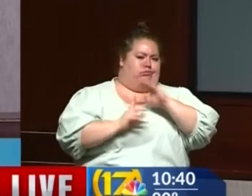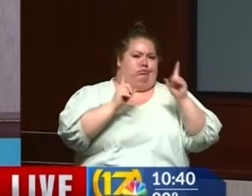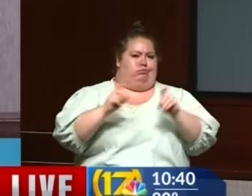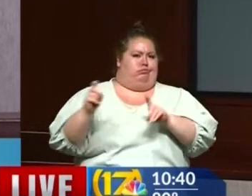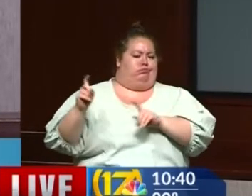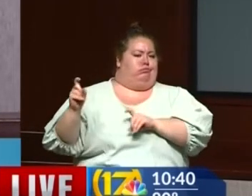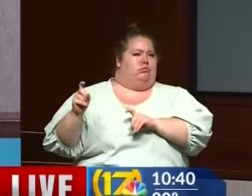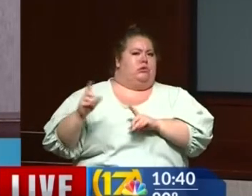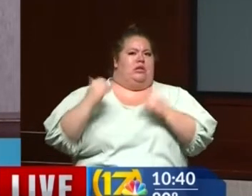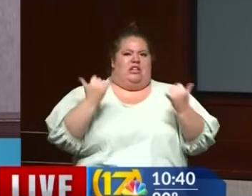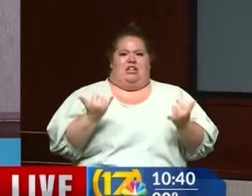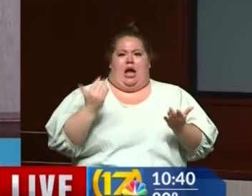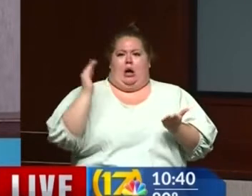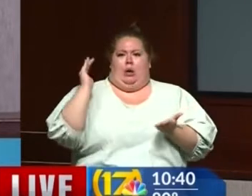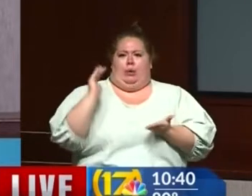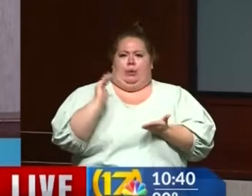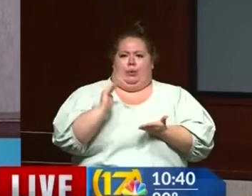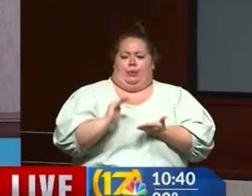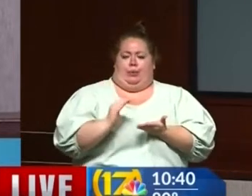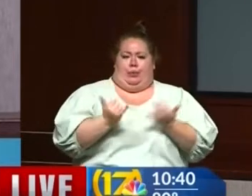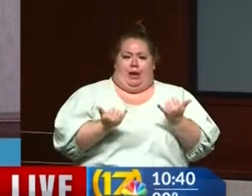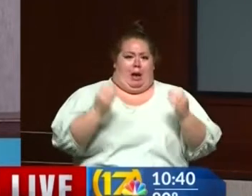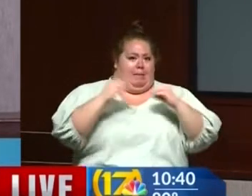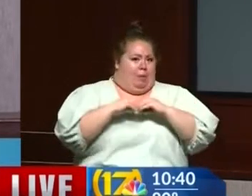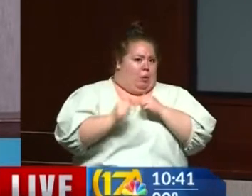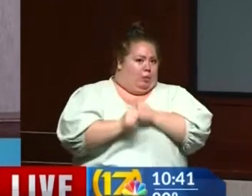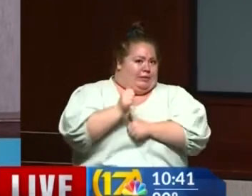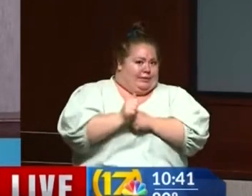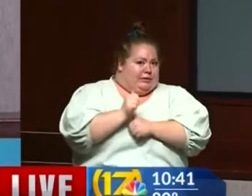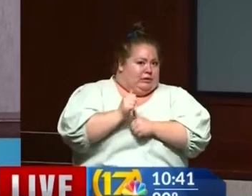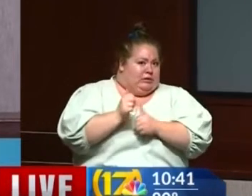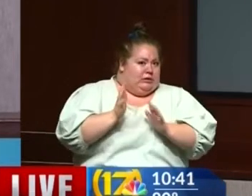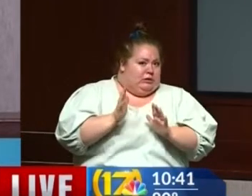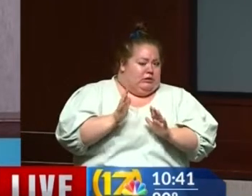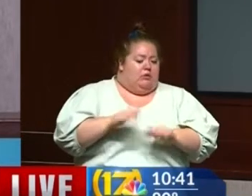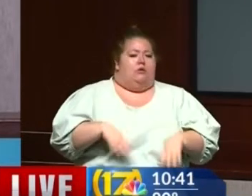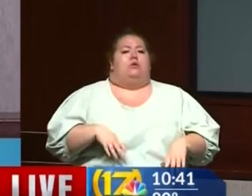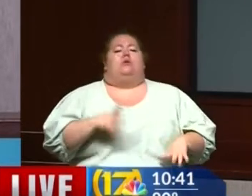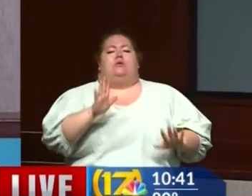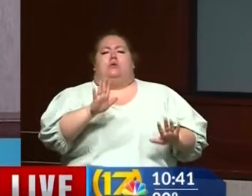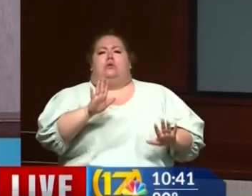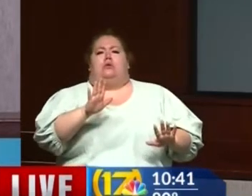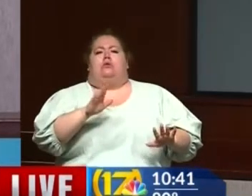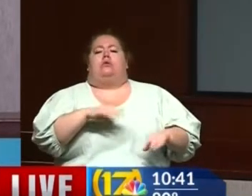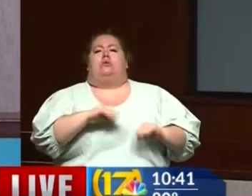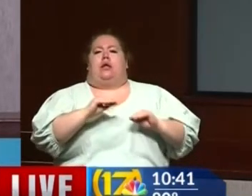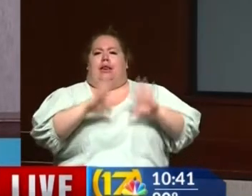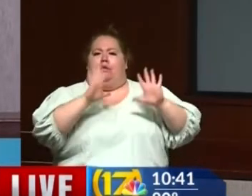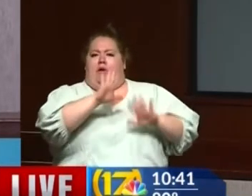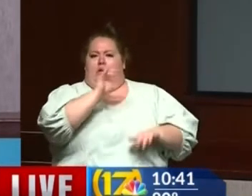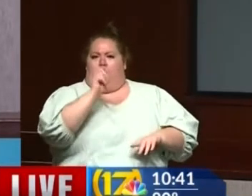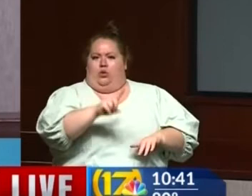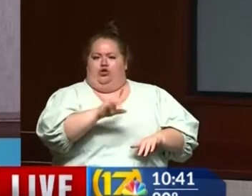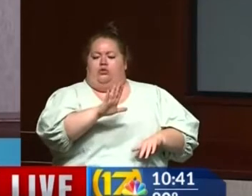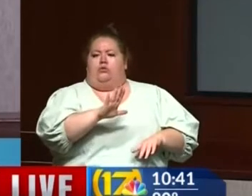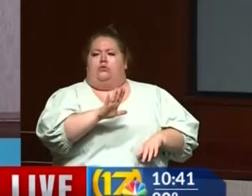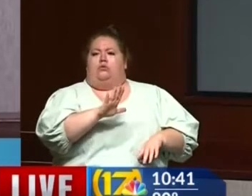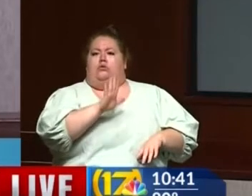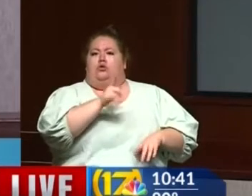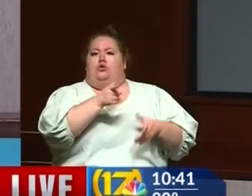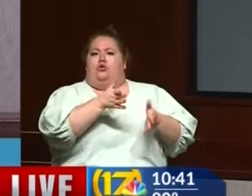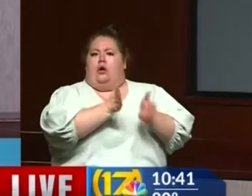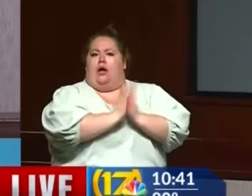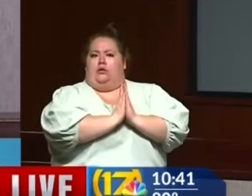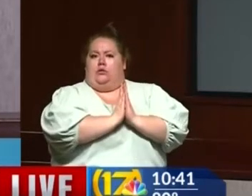results? Thanks for the question, Sam. Let me just make sure I understand what your question is so we can pass it off. You're asking